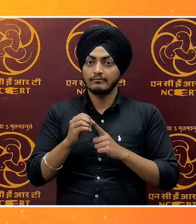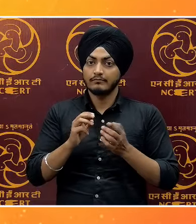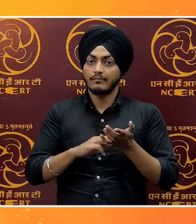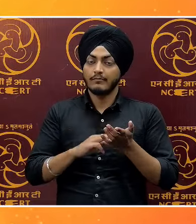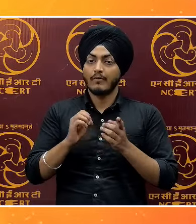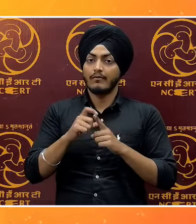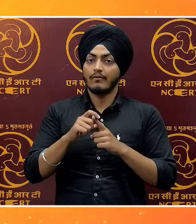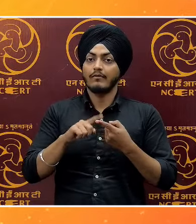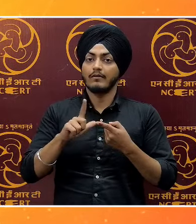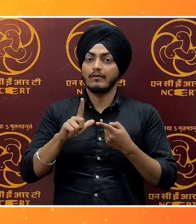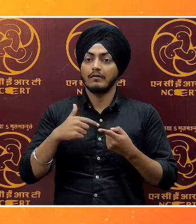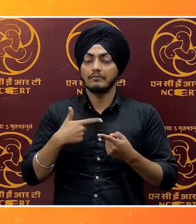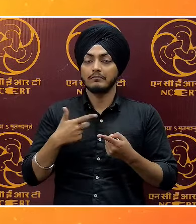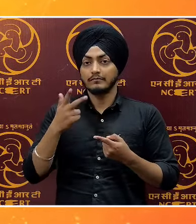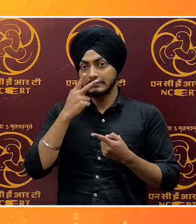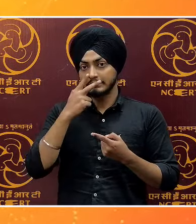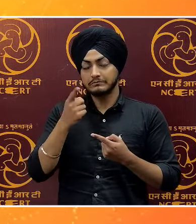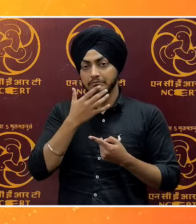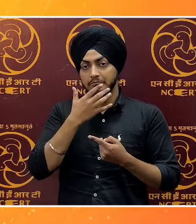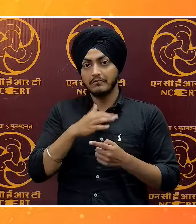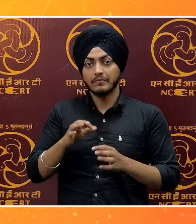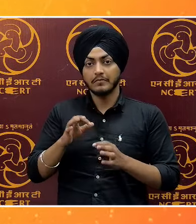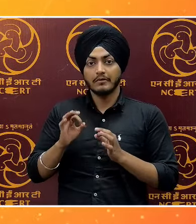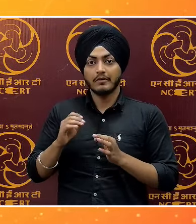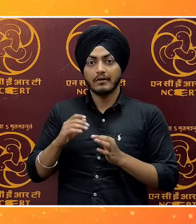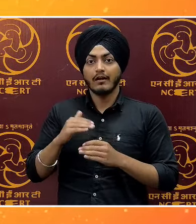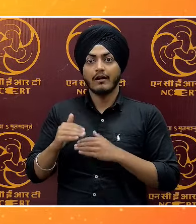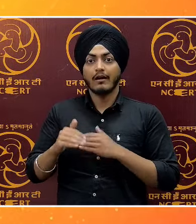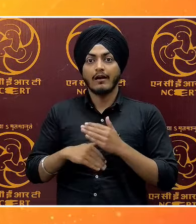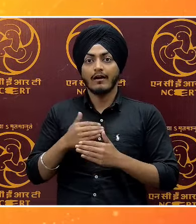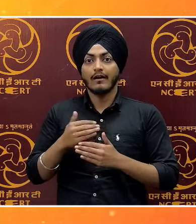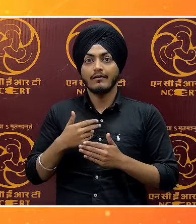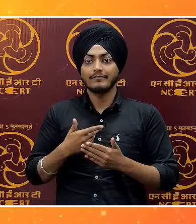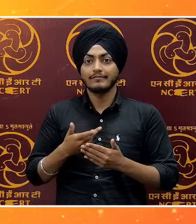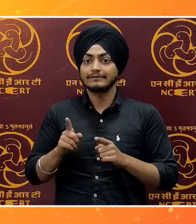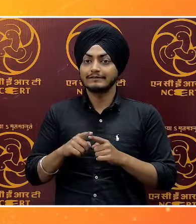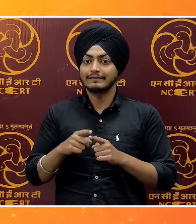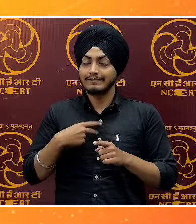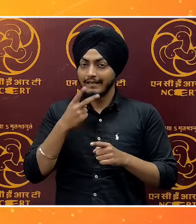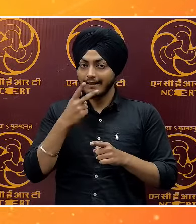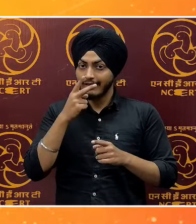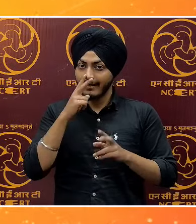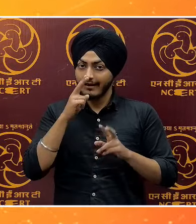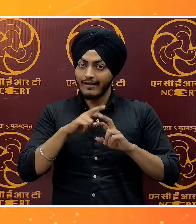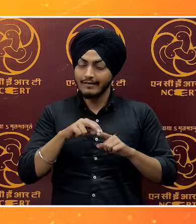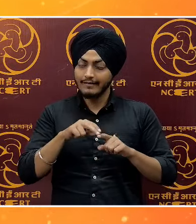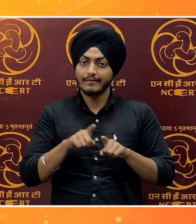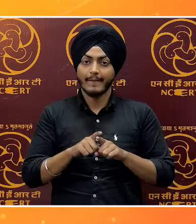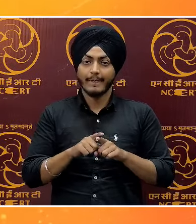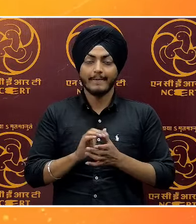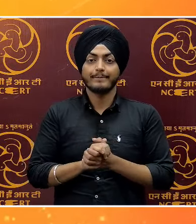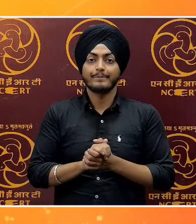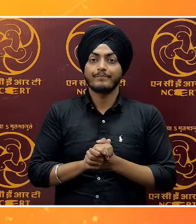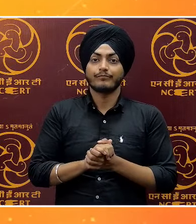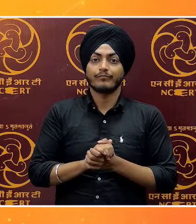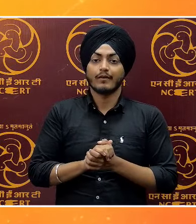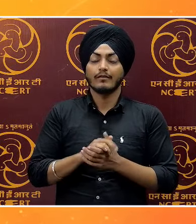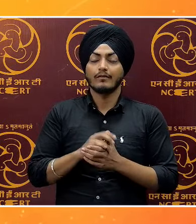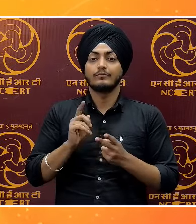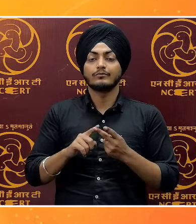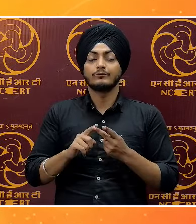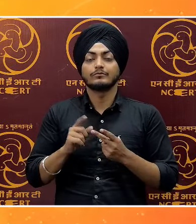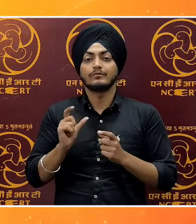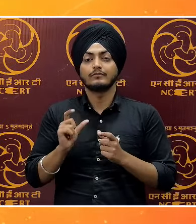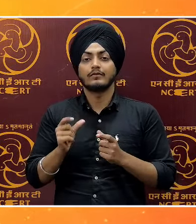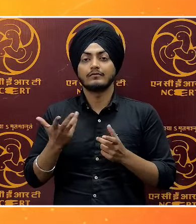model. And I'm loving all the models and keeping them after the session gets over. Oh, yeah, sure. Okay. All right. So what's the next word then?